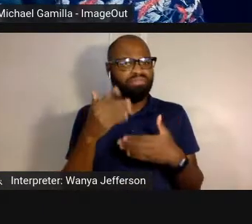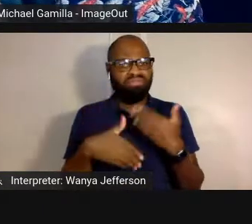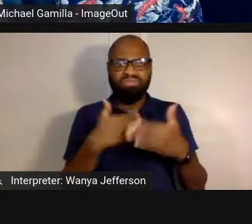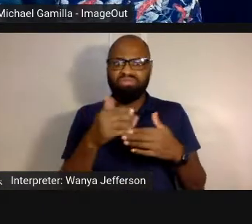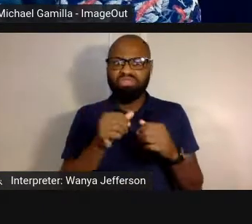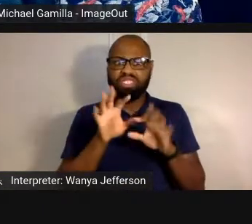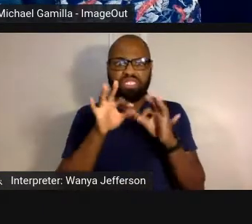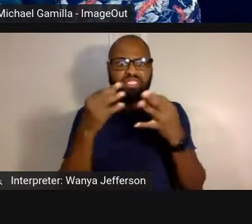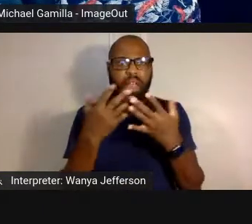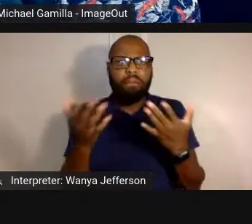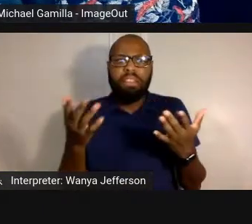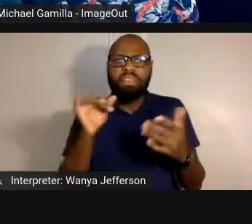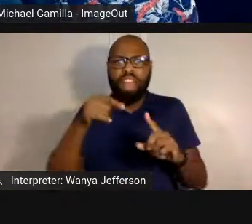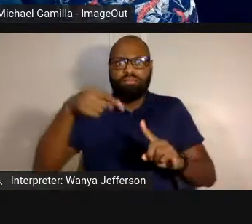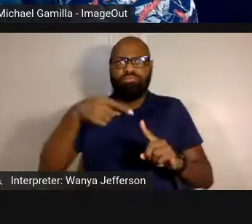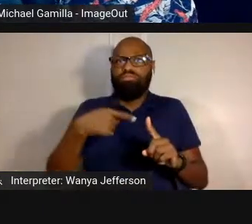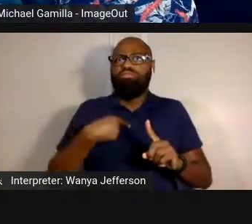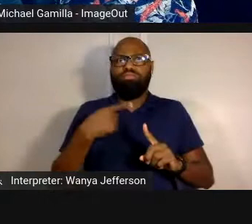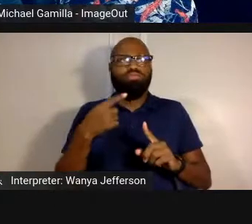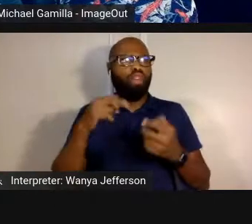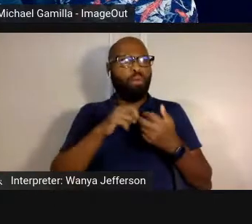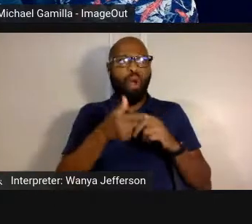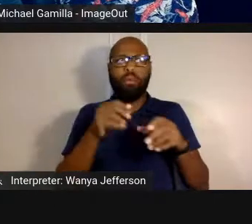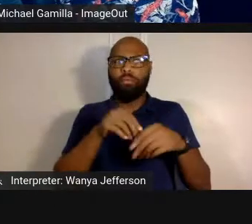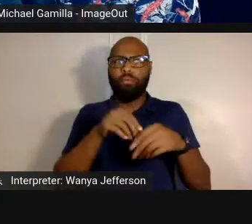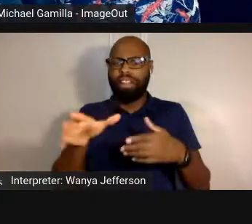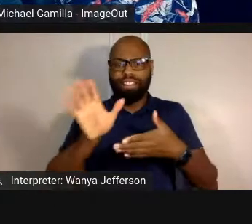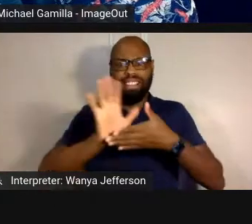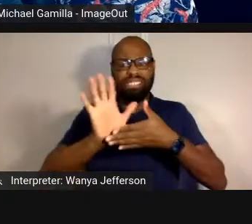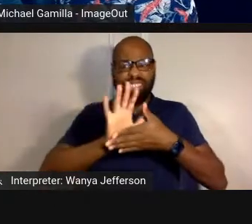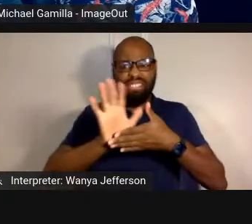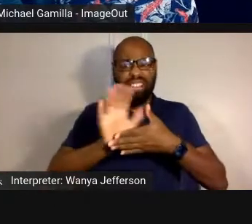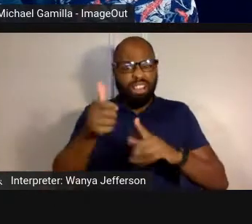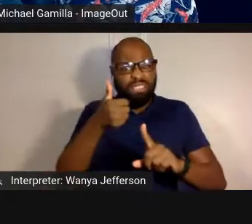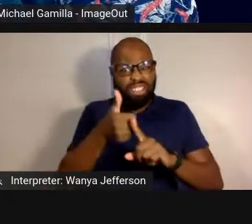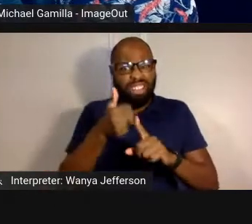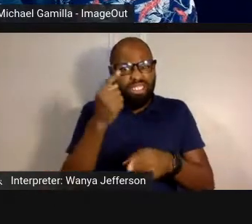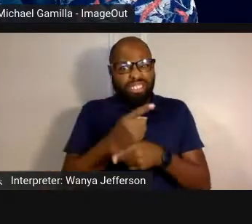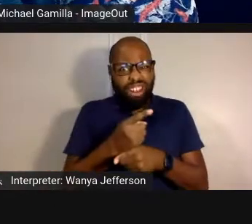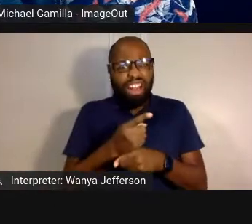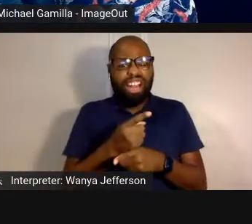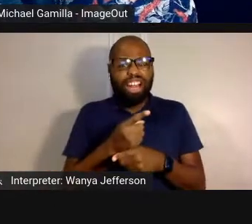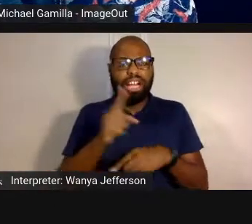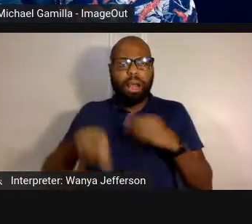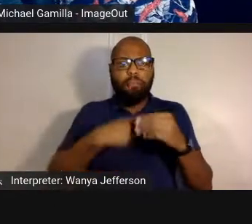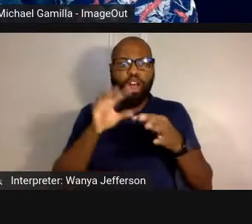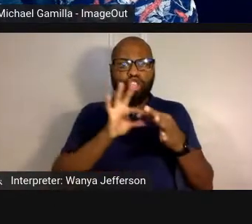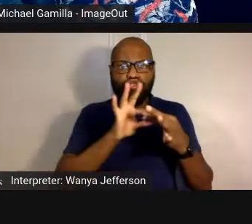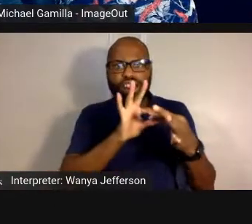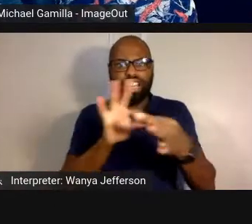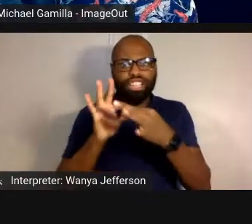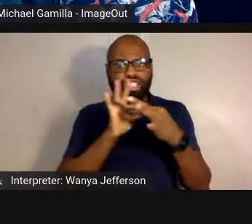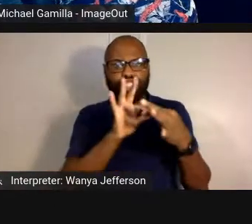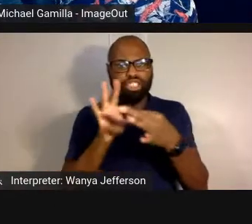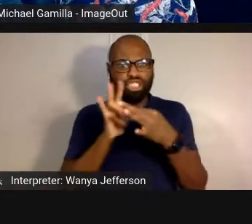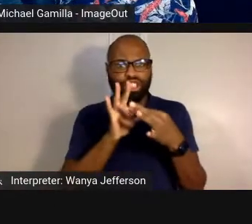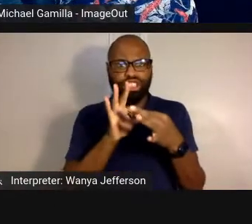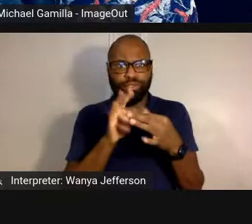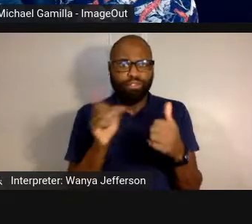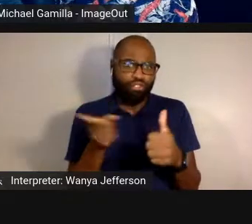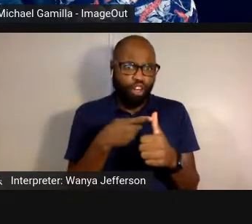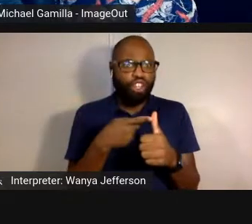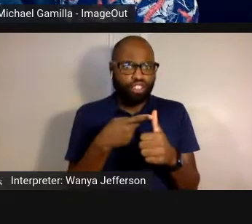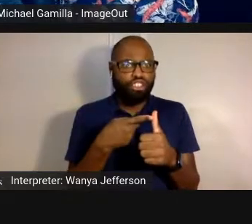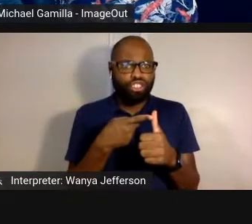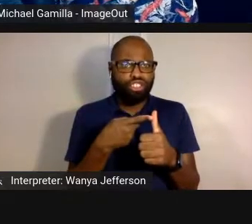That's the whole problem in this film, because it's about the relationship first and foremost. So